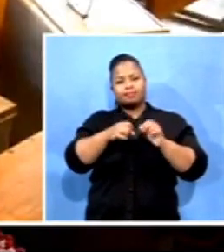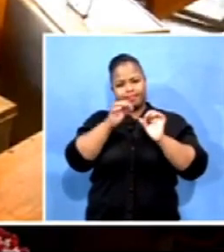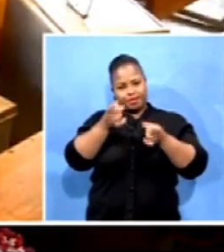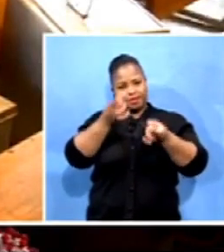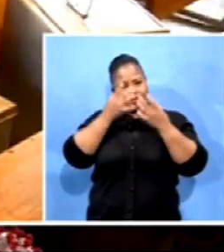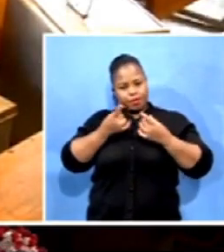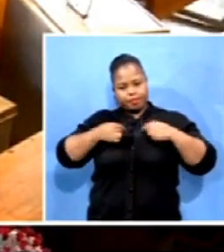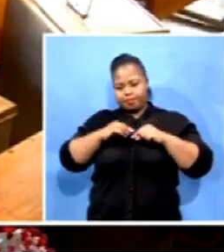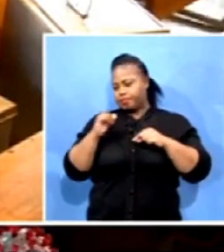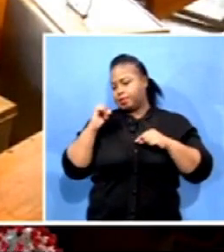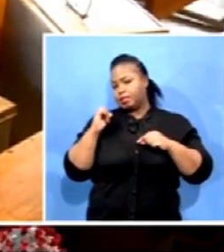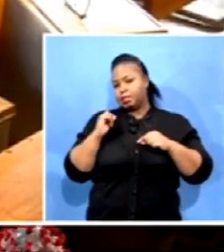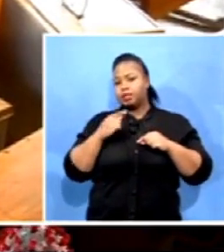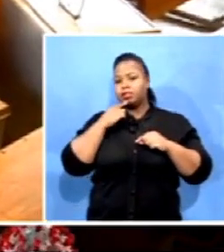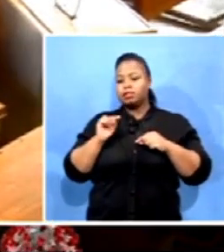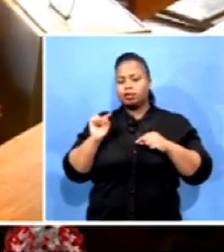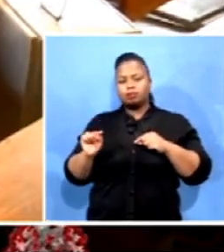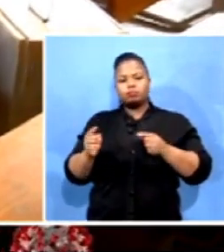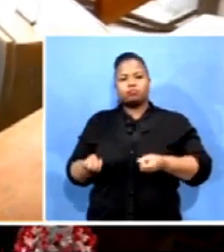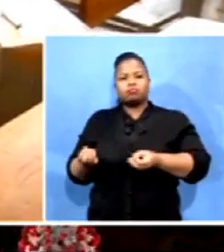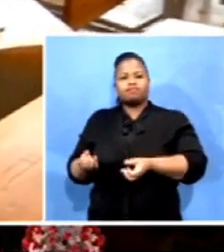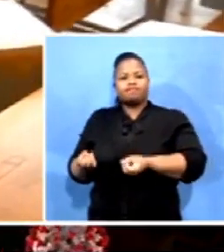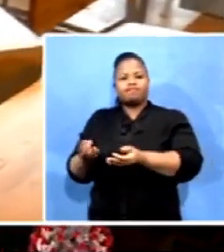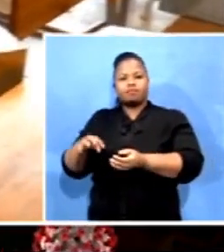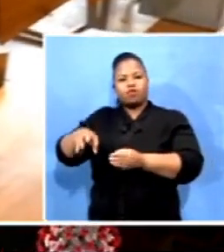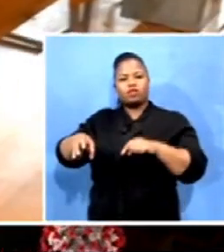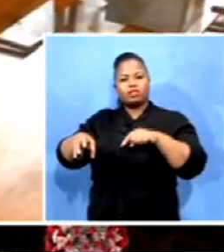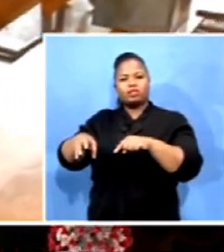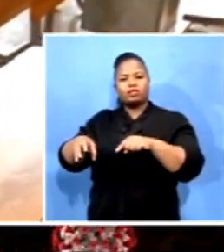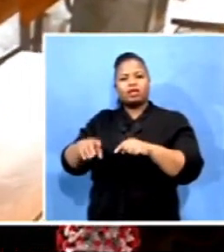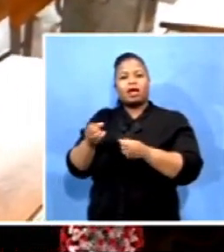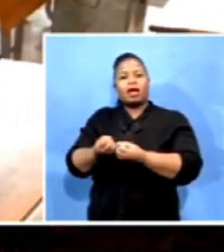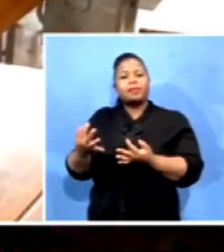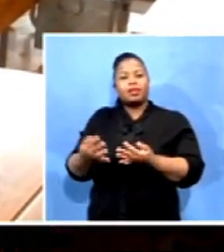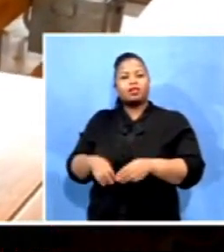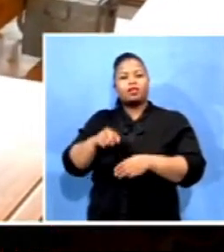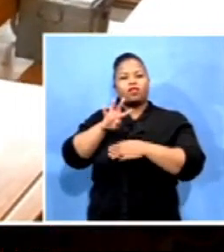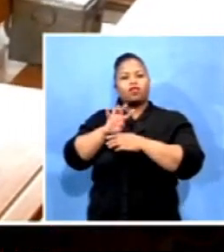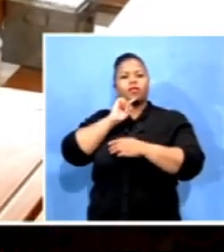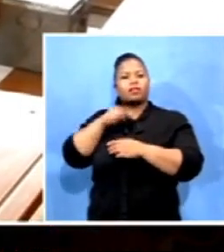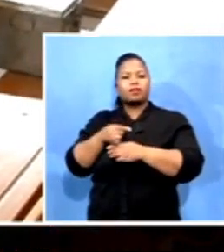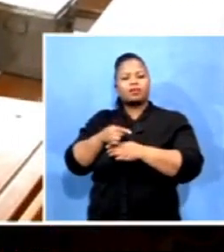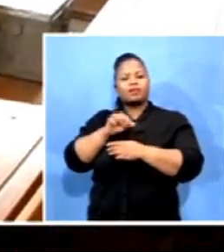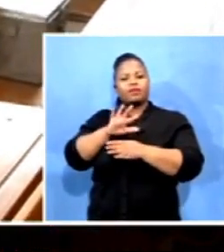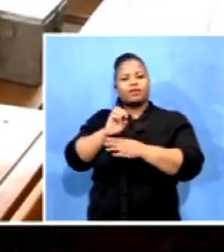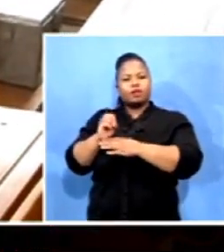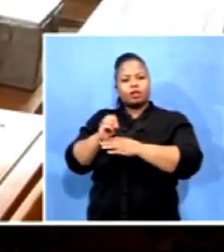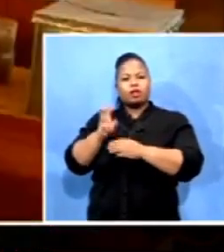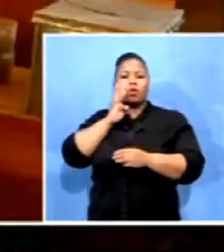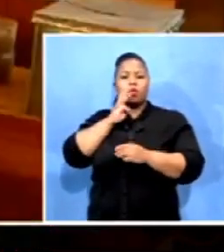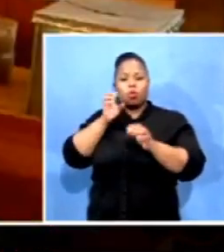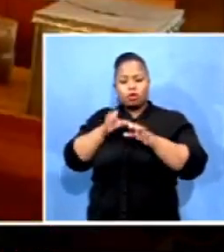be providing KwaZulu-Natal with 4,500 static water tanks, which means that all our schools that will be opening